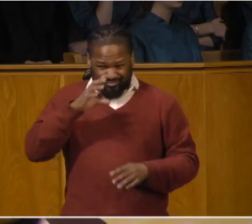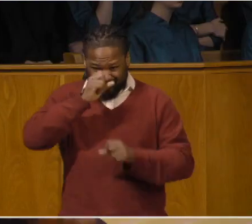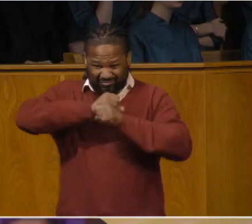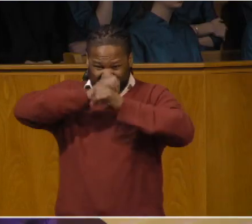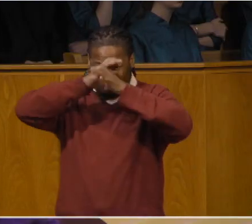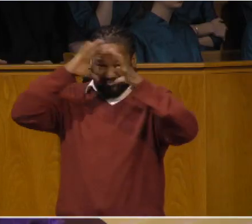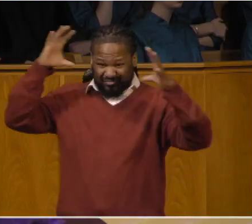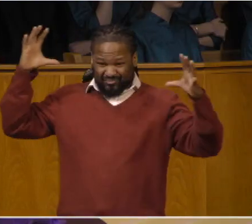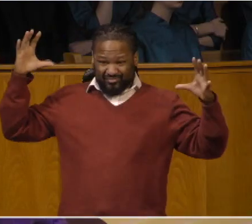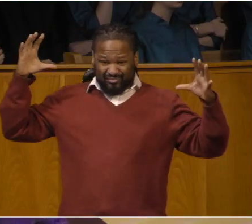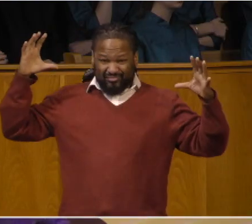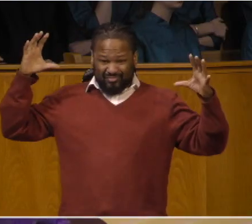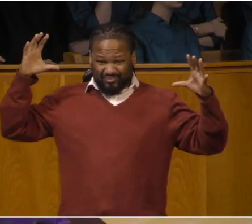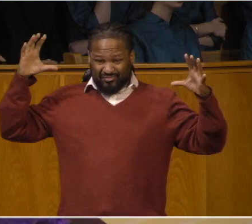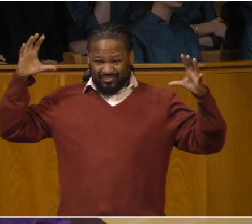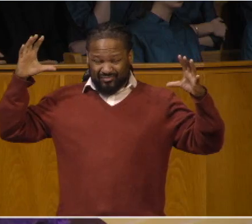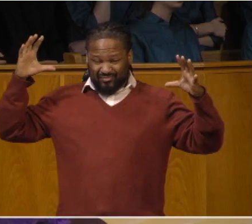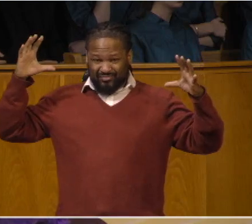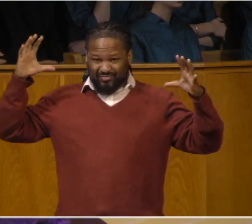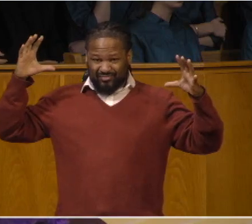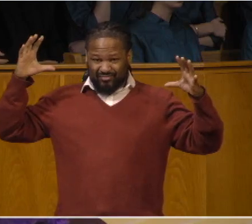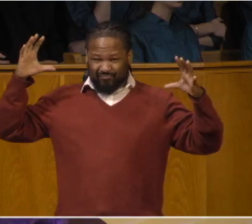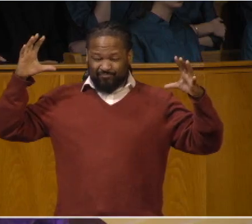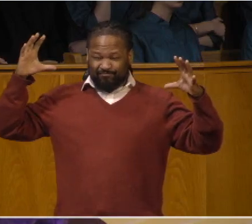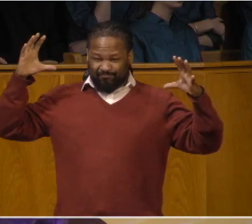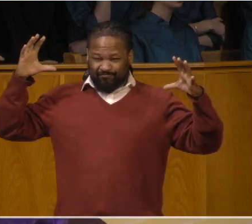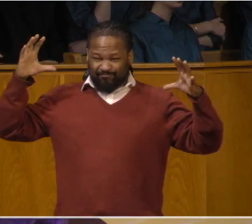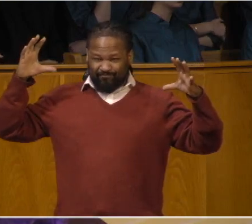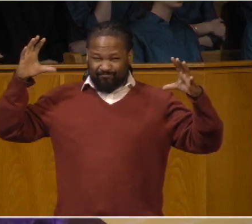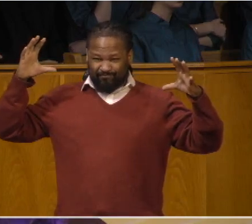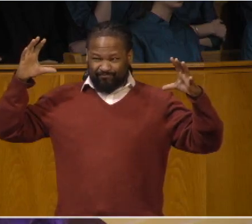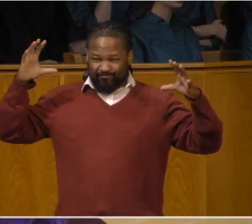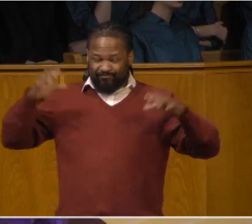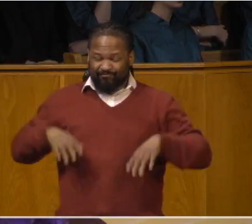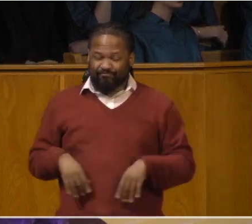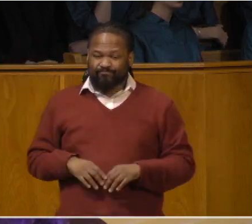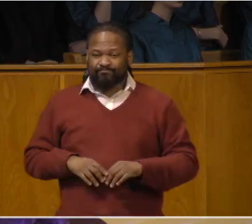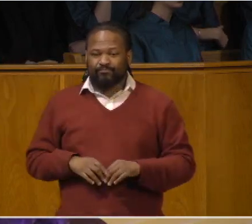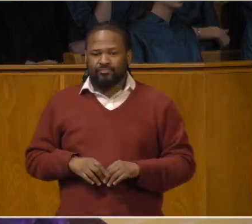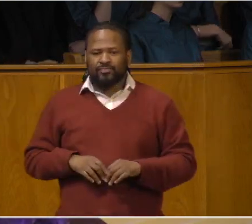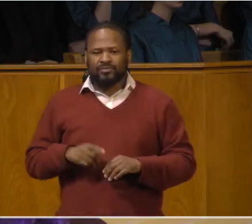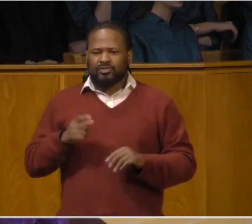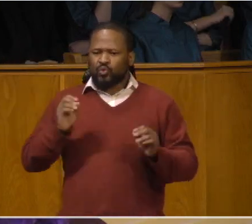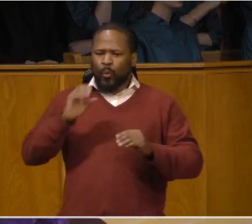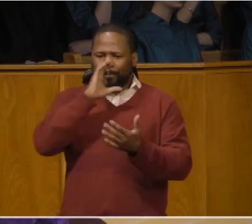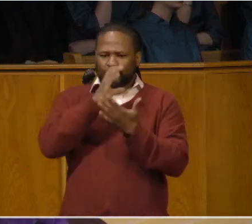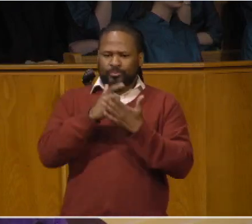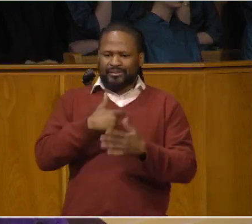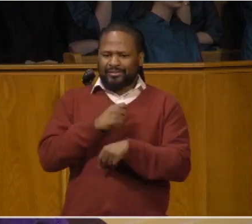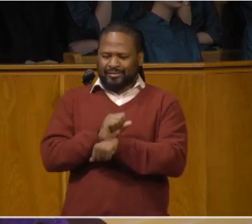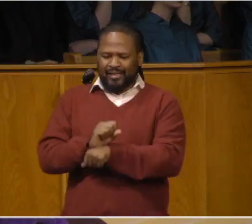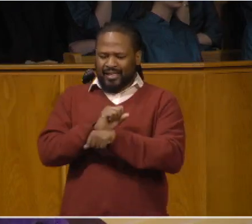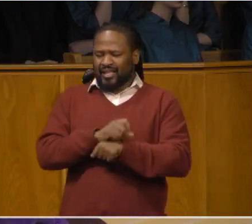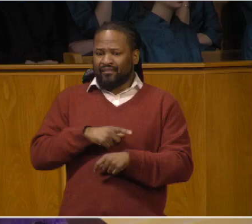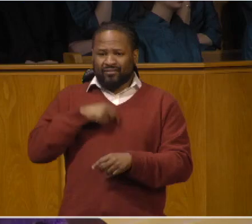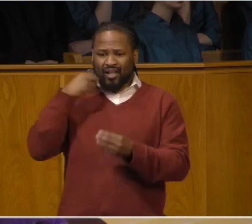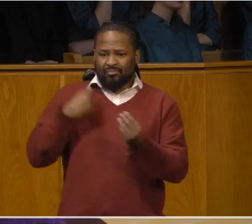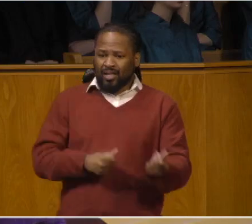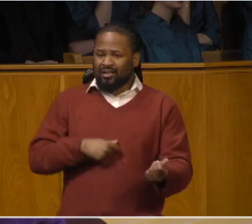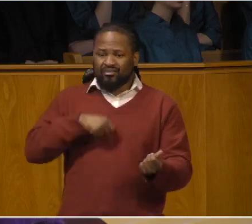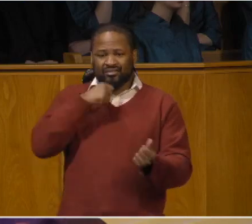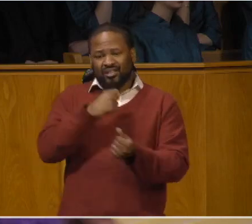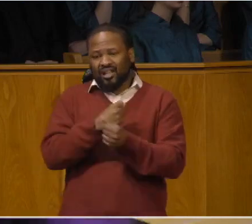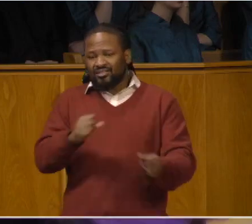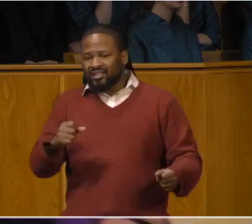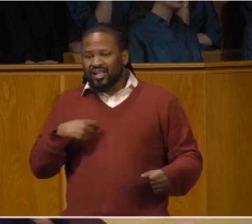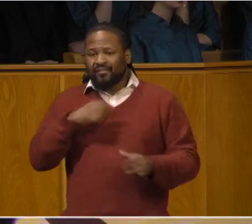There is no pension plan as a slave. Can't save anything if I was never paid. Not really safe in the wilderness being a woman,